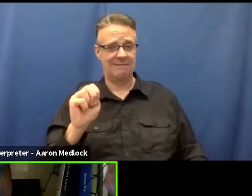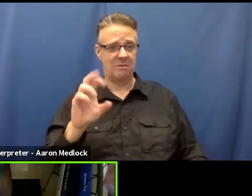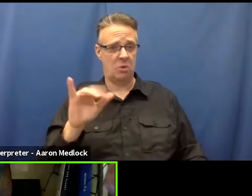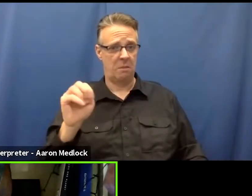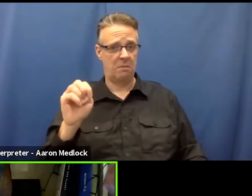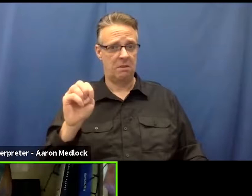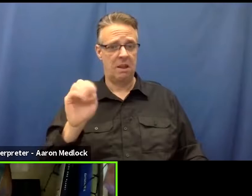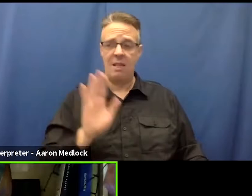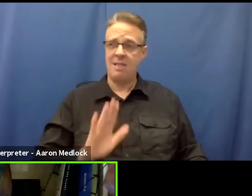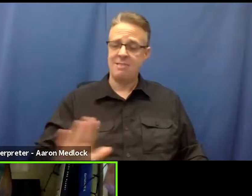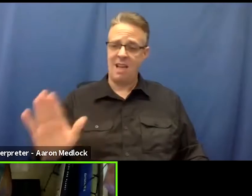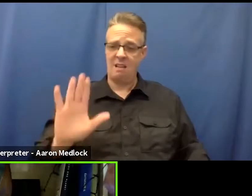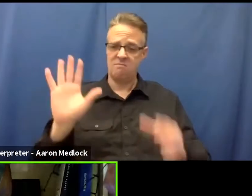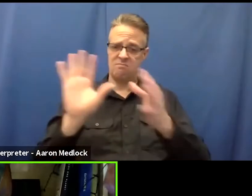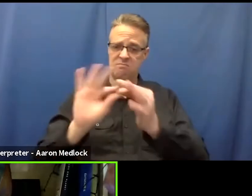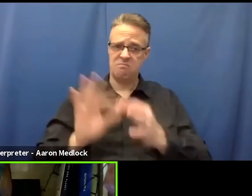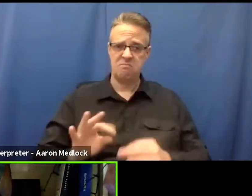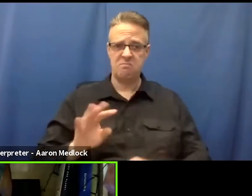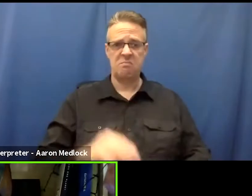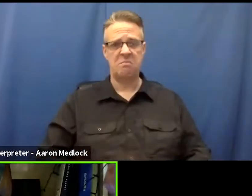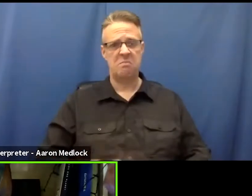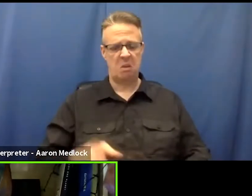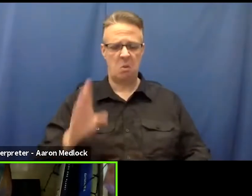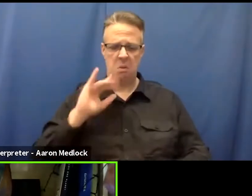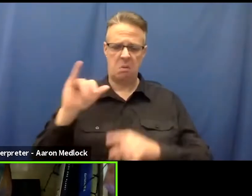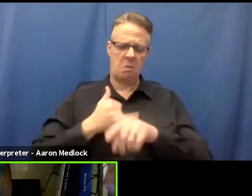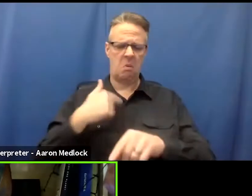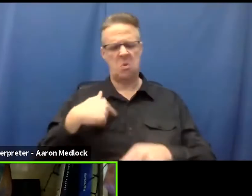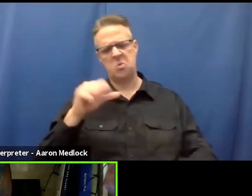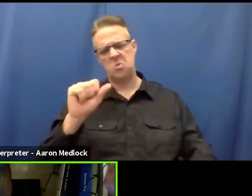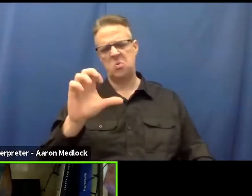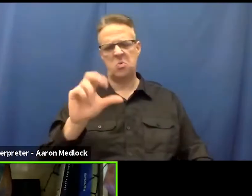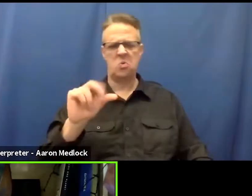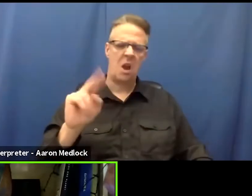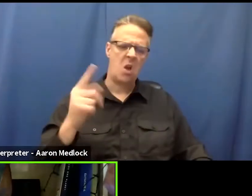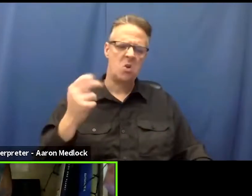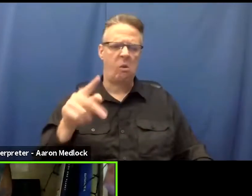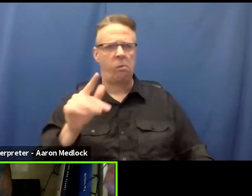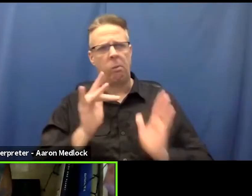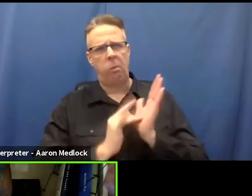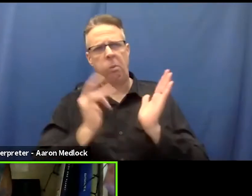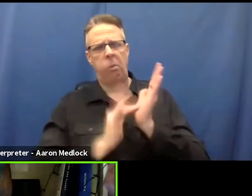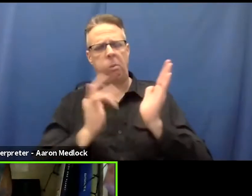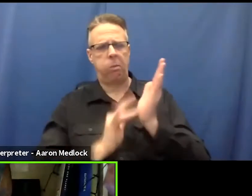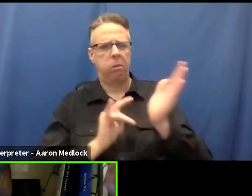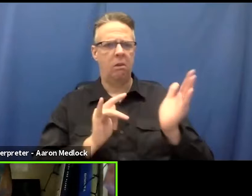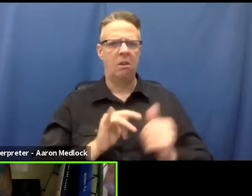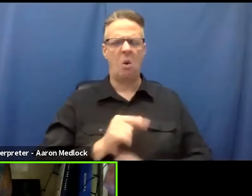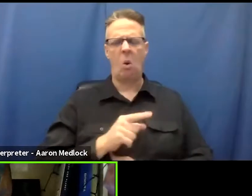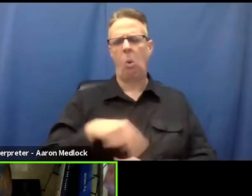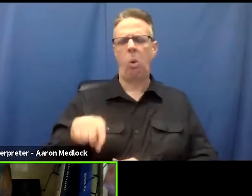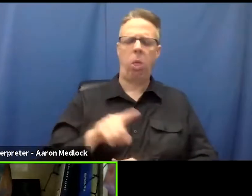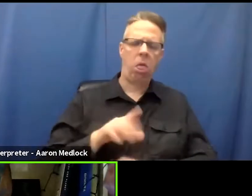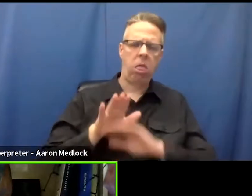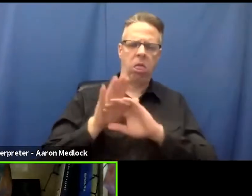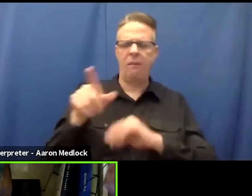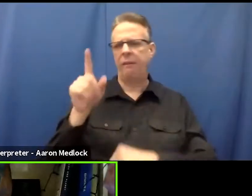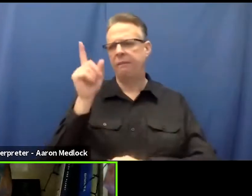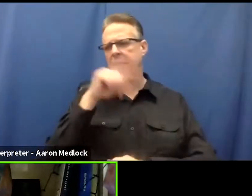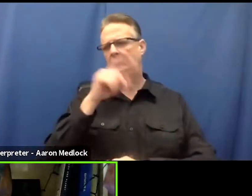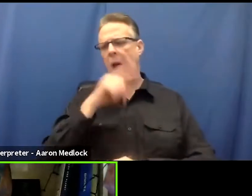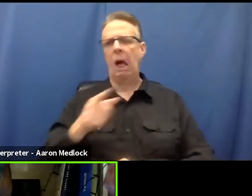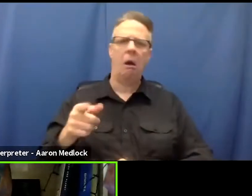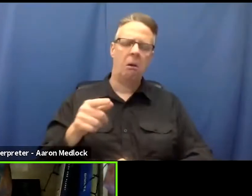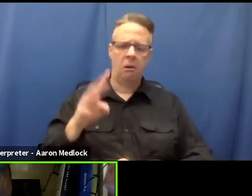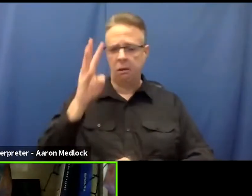the language used. People will call you a scrounger. People will say, oh, people like you fake, so you don't have to